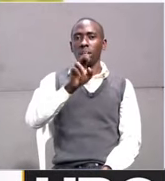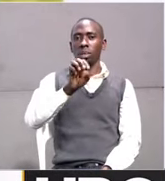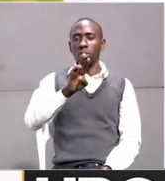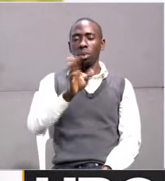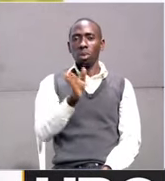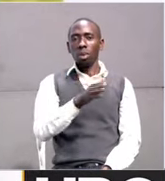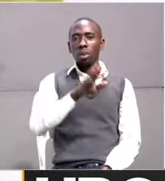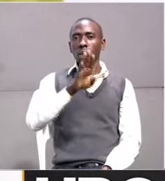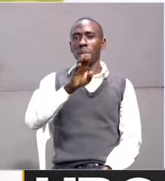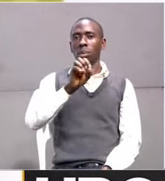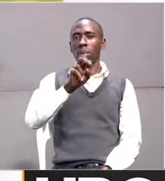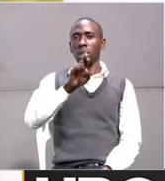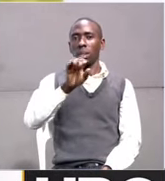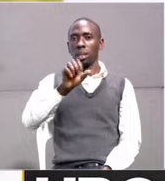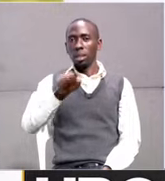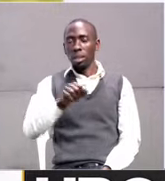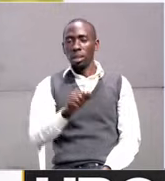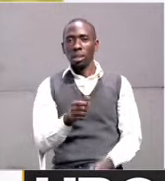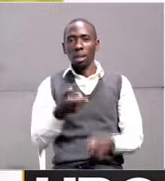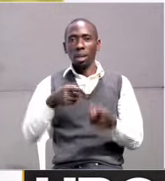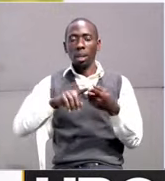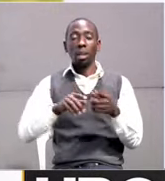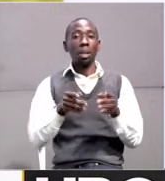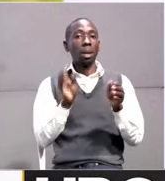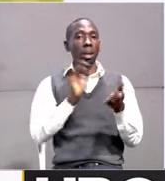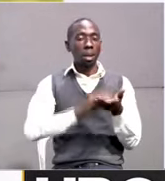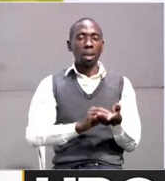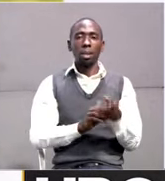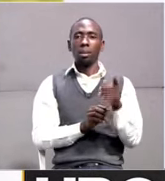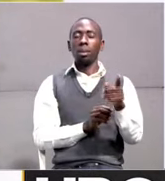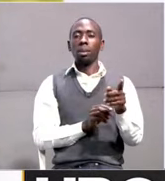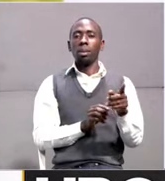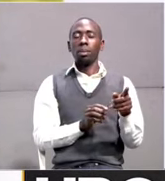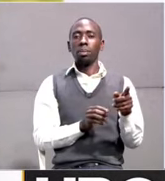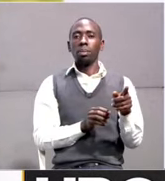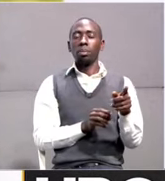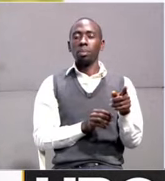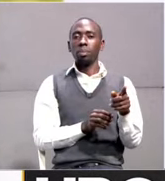Then he's making animal feeds.